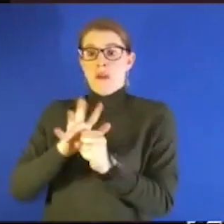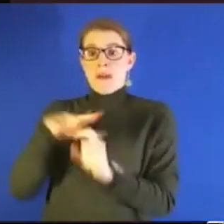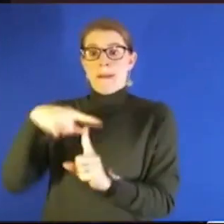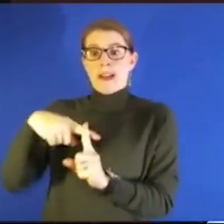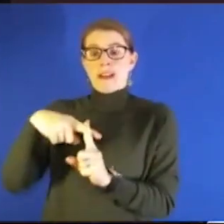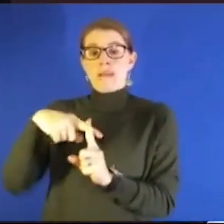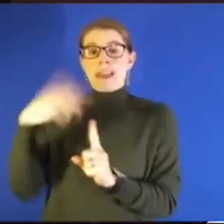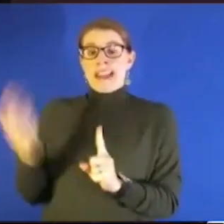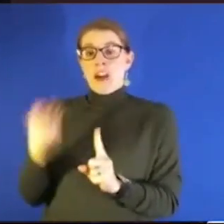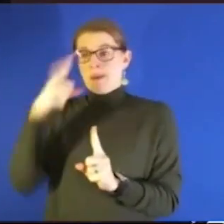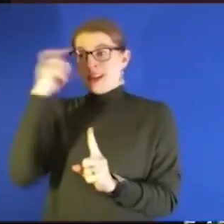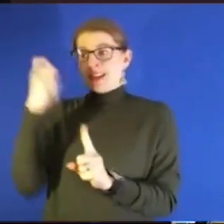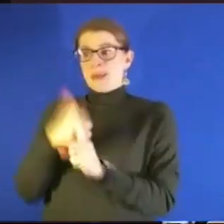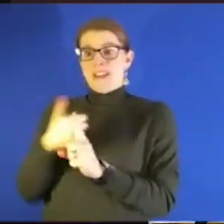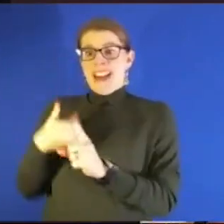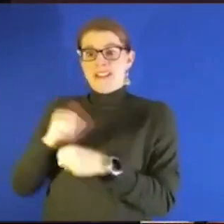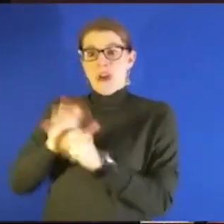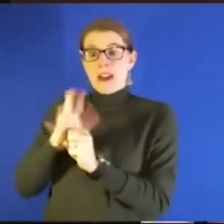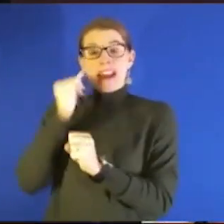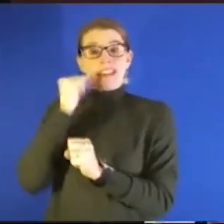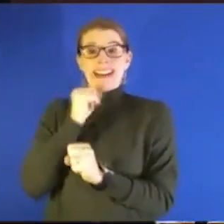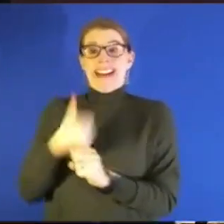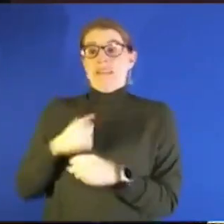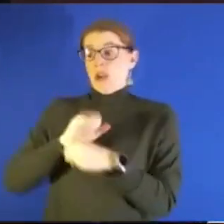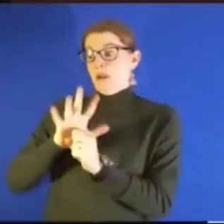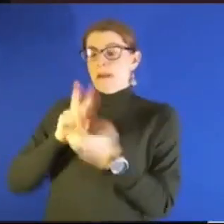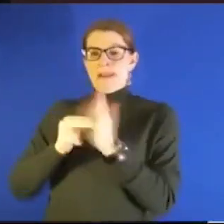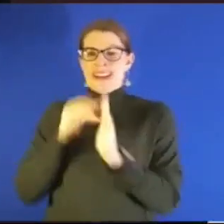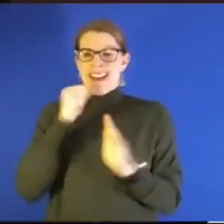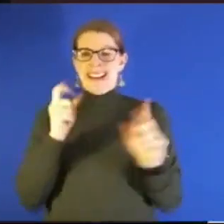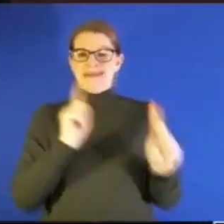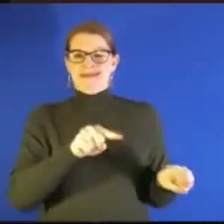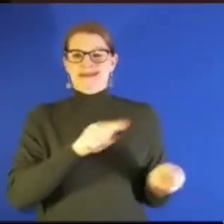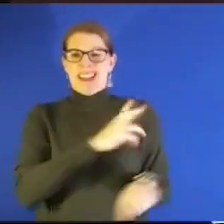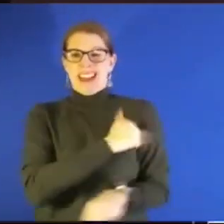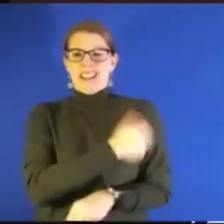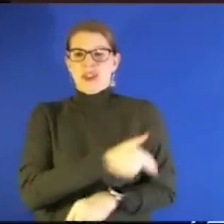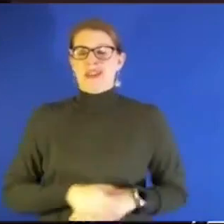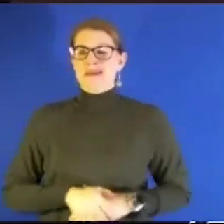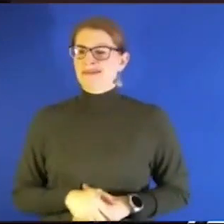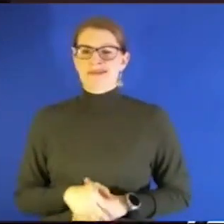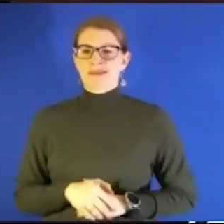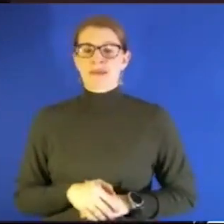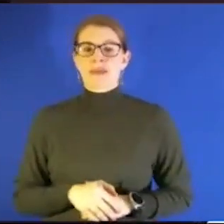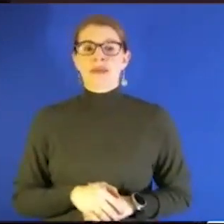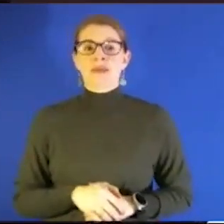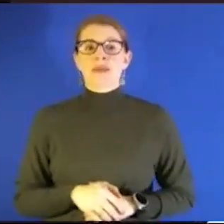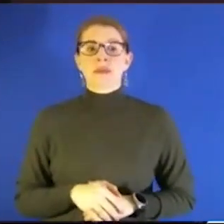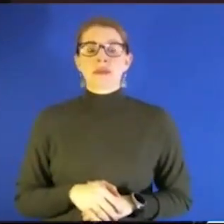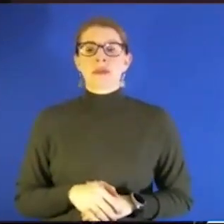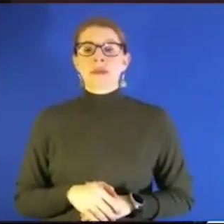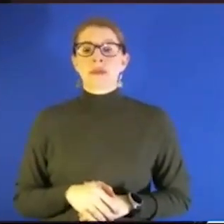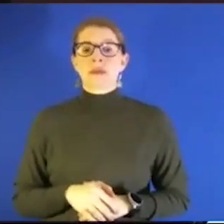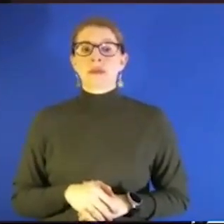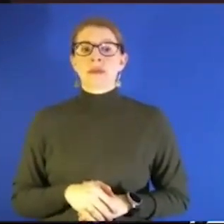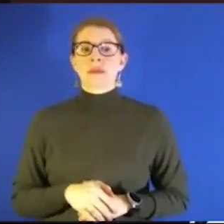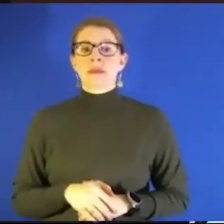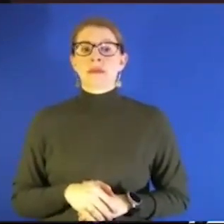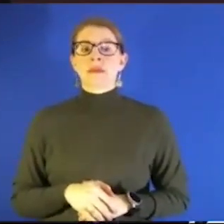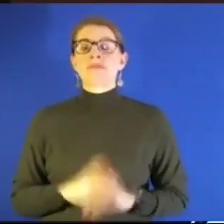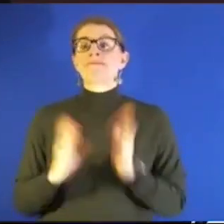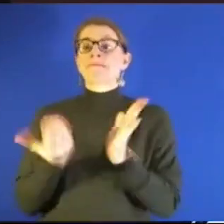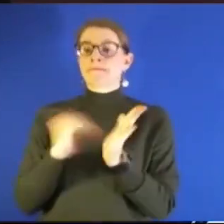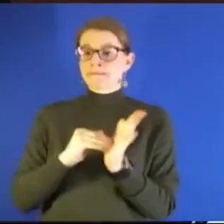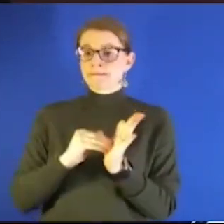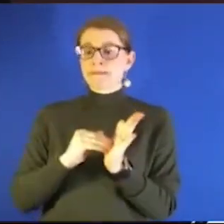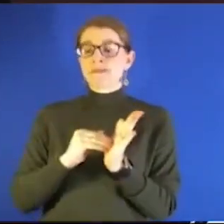COVID. If they didn't have COVID, they would not be in the hospital. It is not a spurious finding. And so I think we just have to get